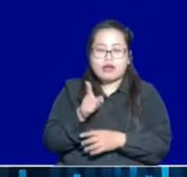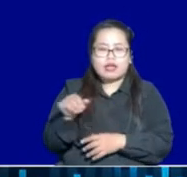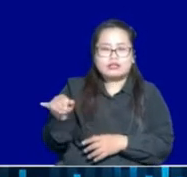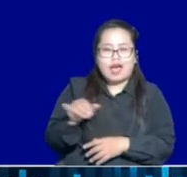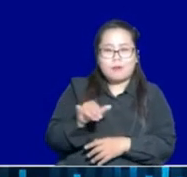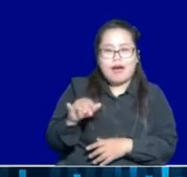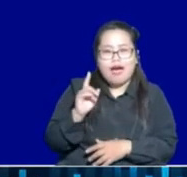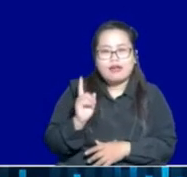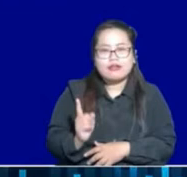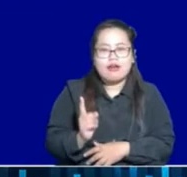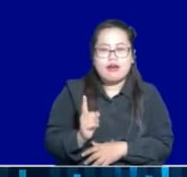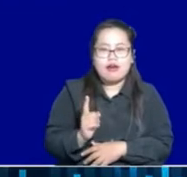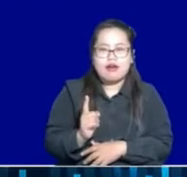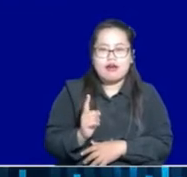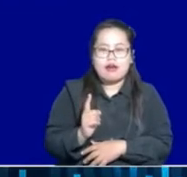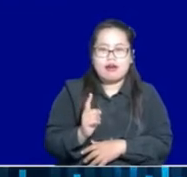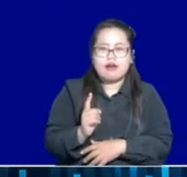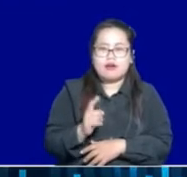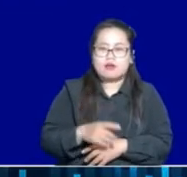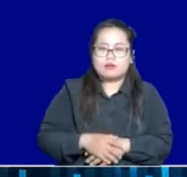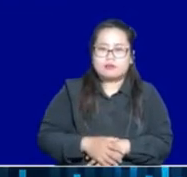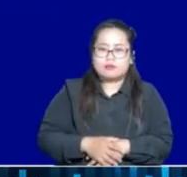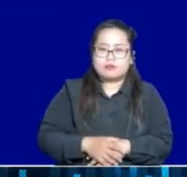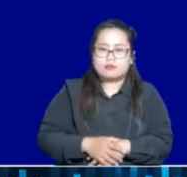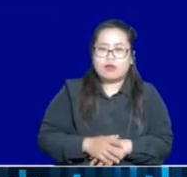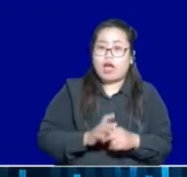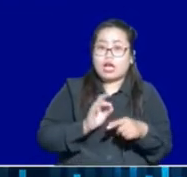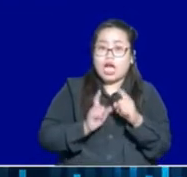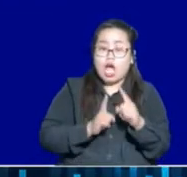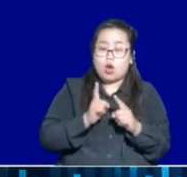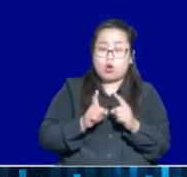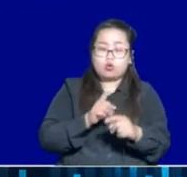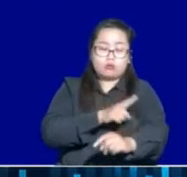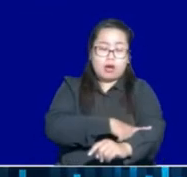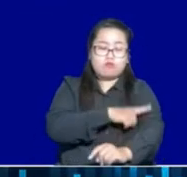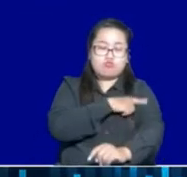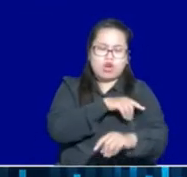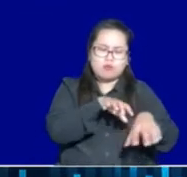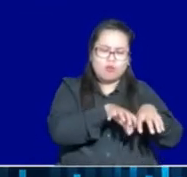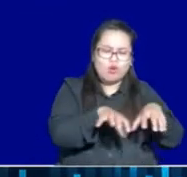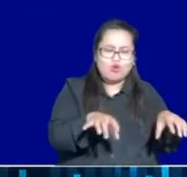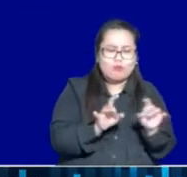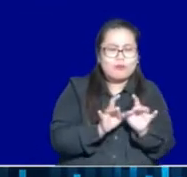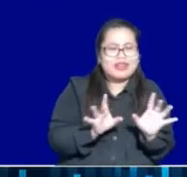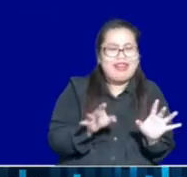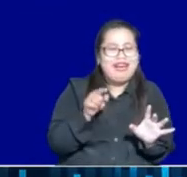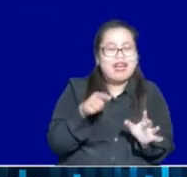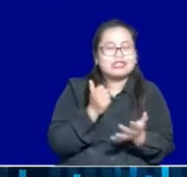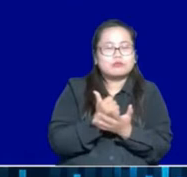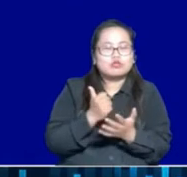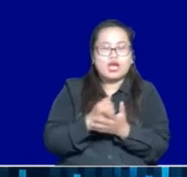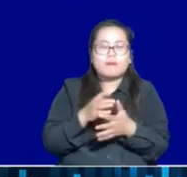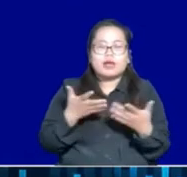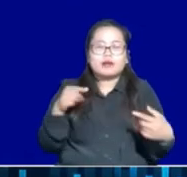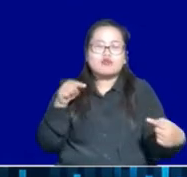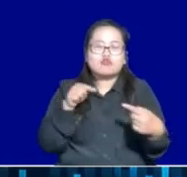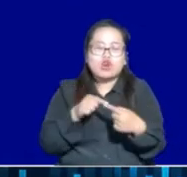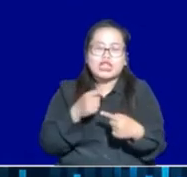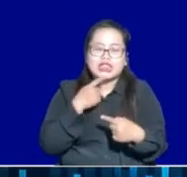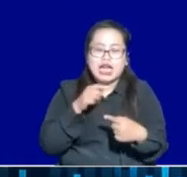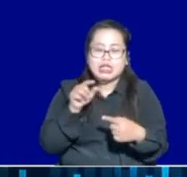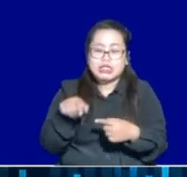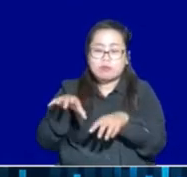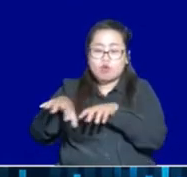in the capabilities needed by different products is related to how connected they are. And this is our product